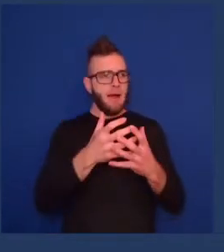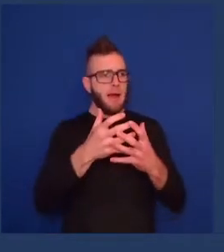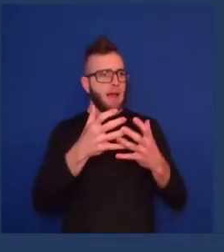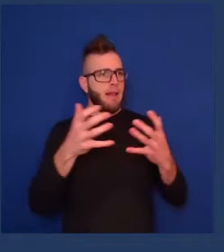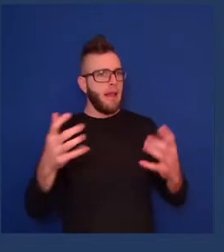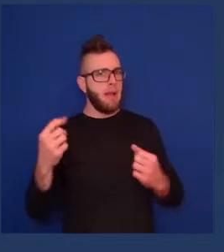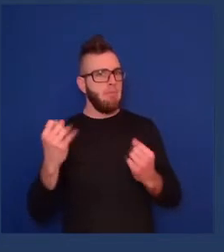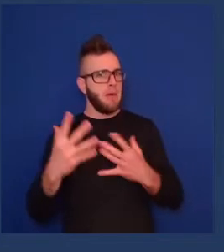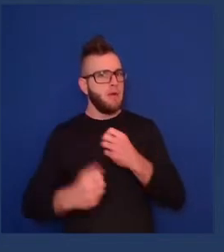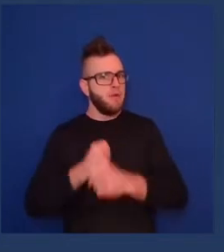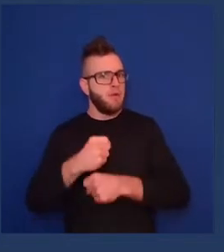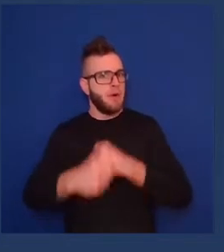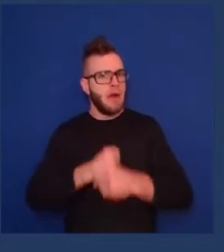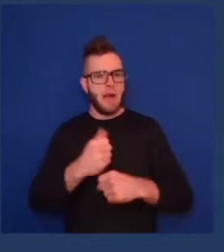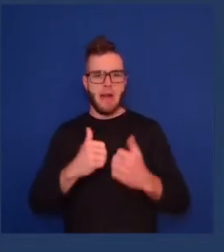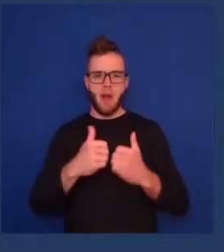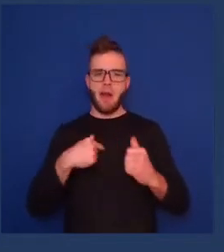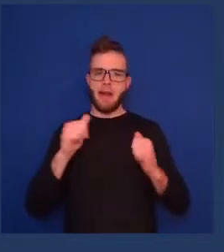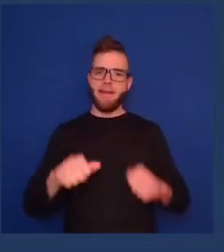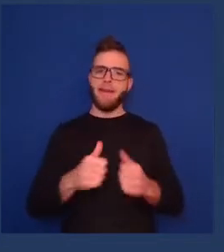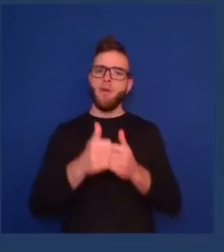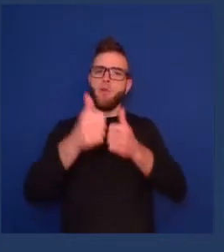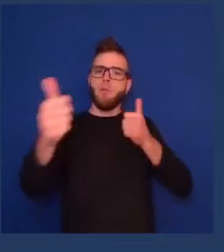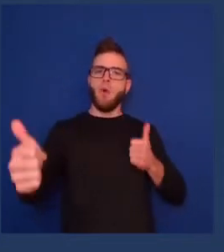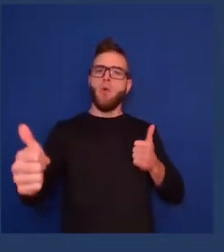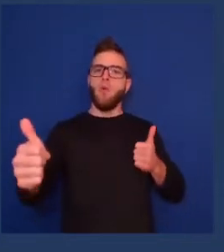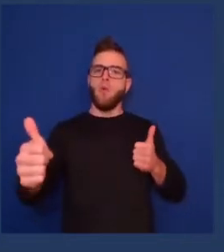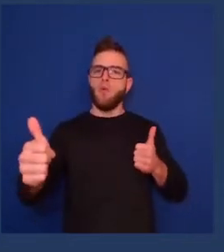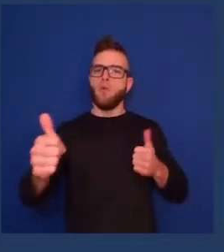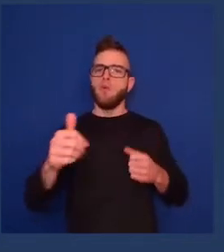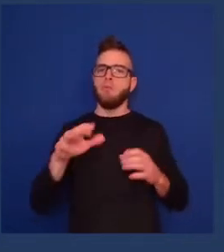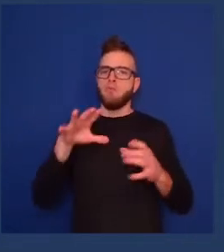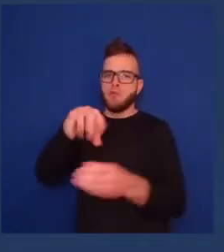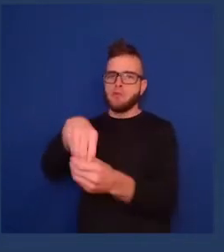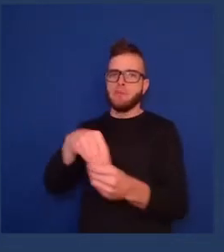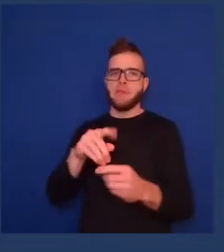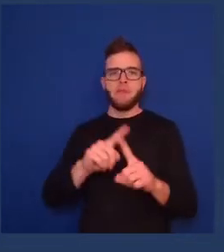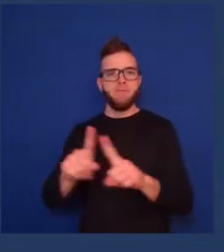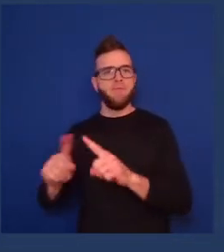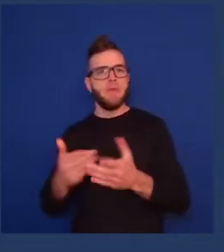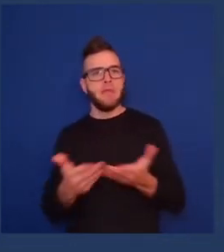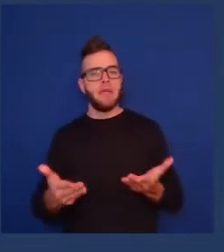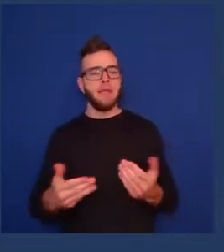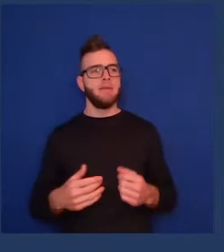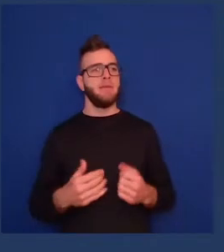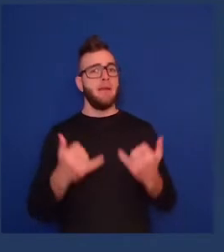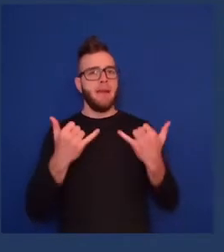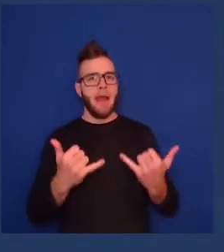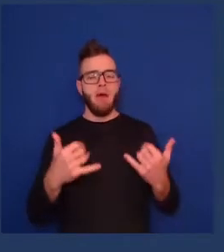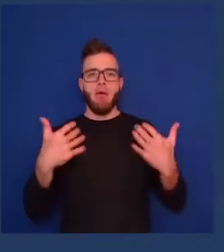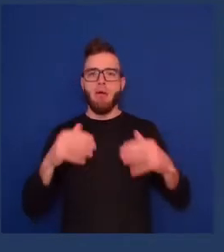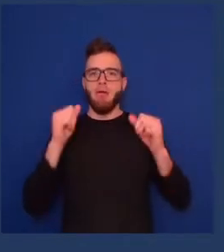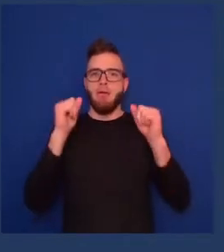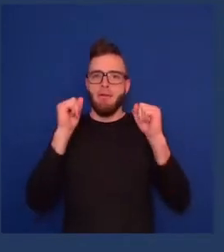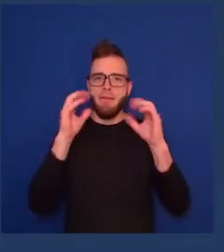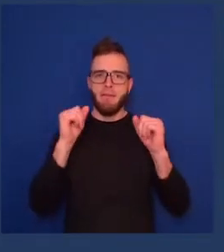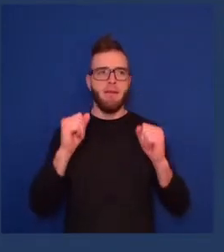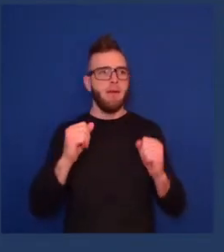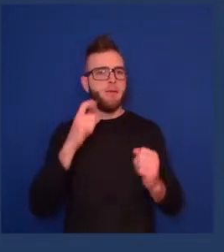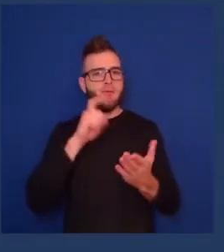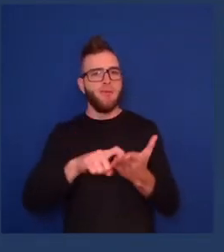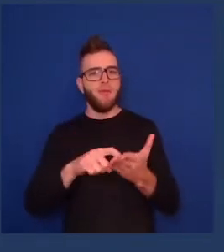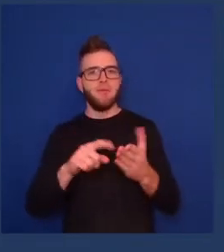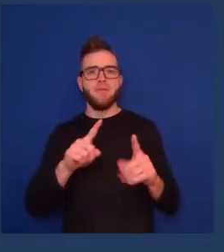lot of thinking over the years about how can I remotely participate in things, for example, right? And it's so striking now to see how